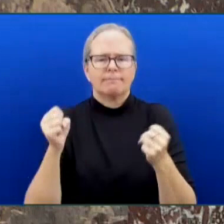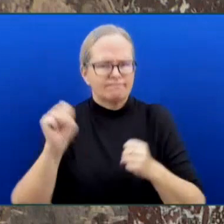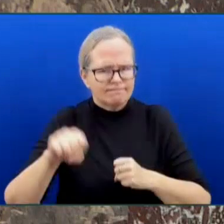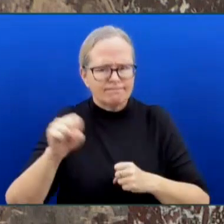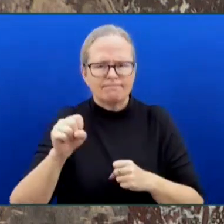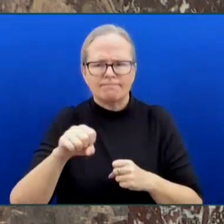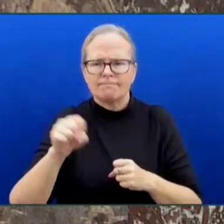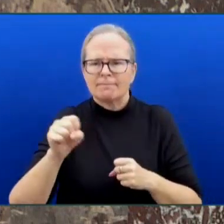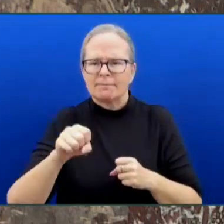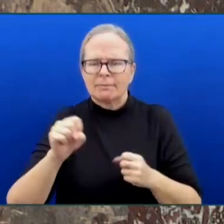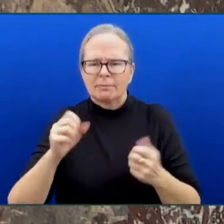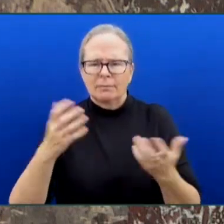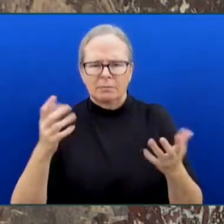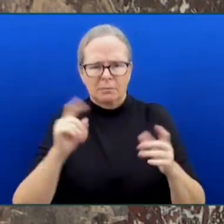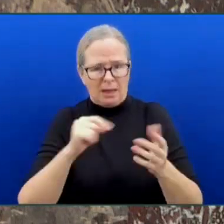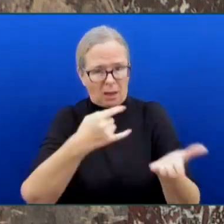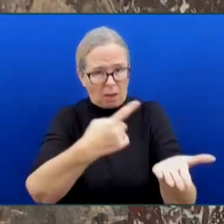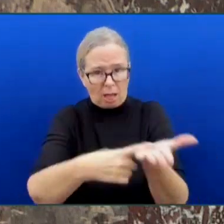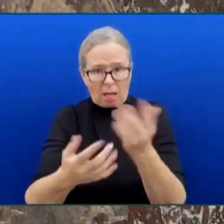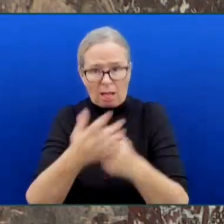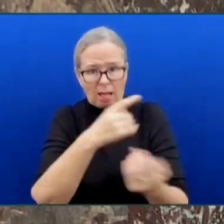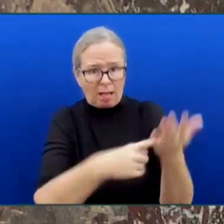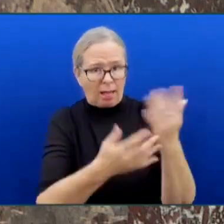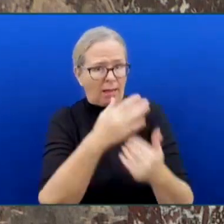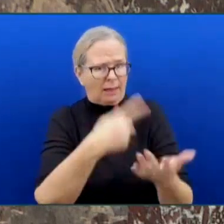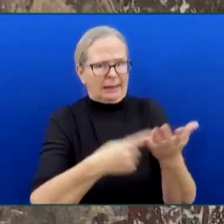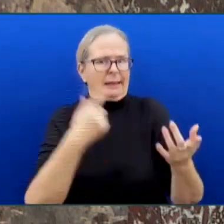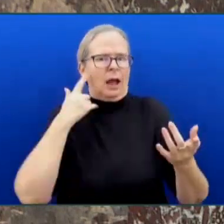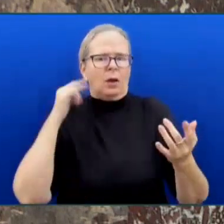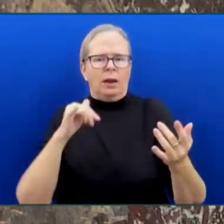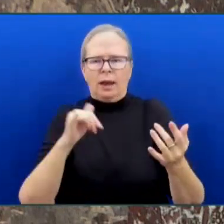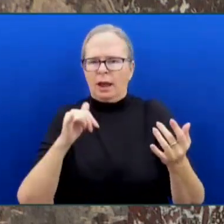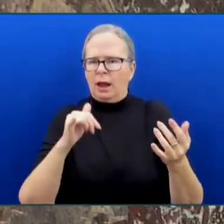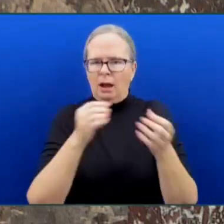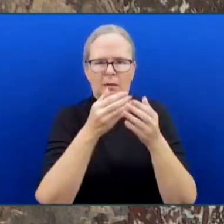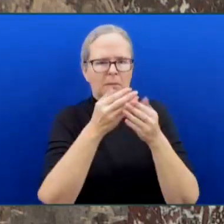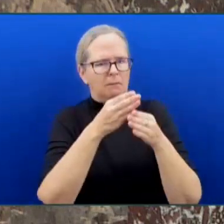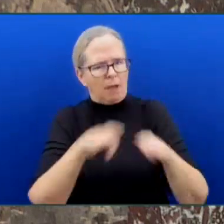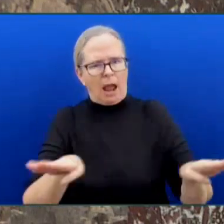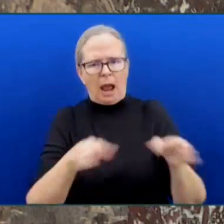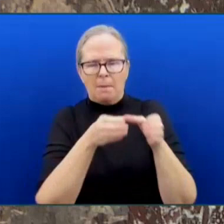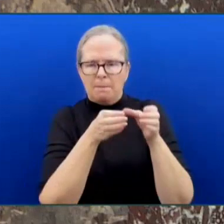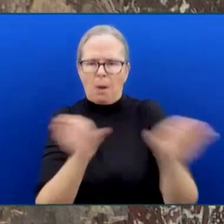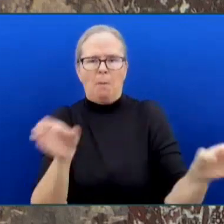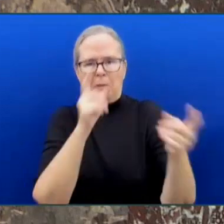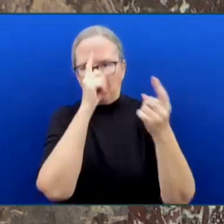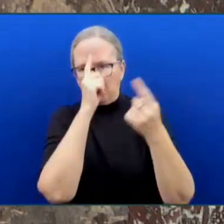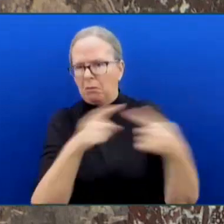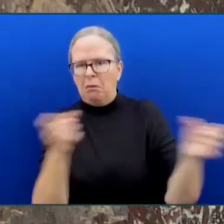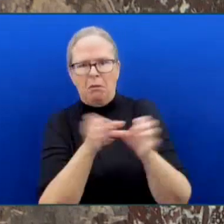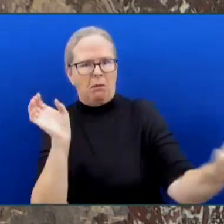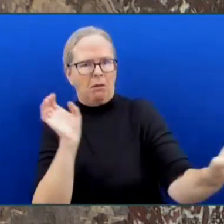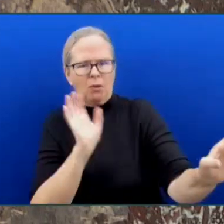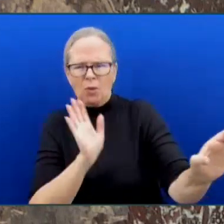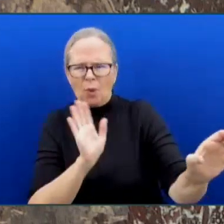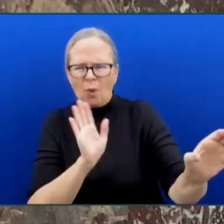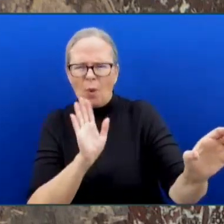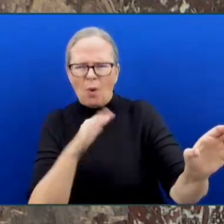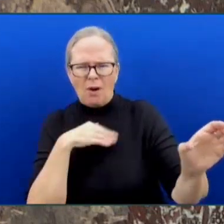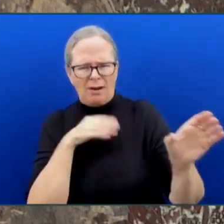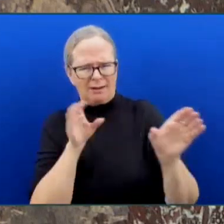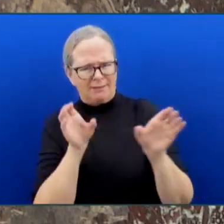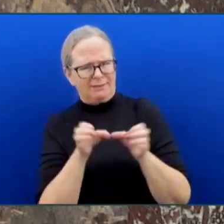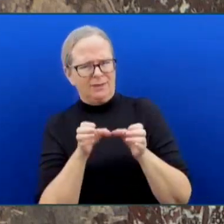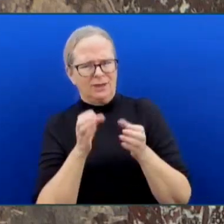parties in this House want people to be addicted, want them to die of overdose, want kids to start new addictions, it's absurd, Honourable